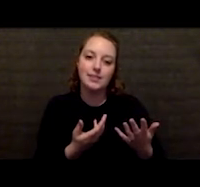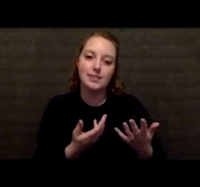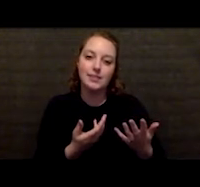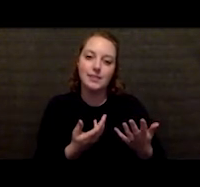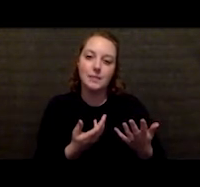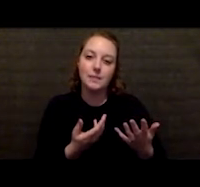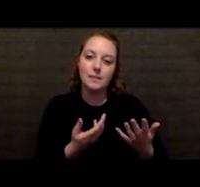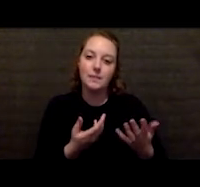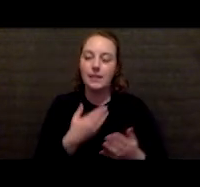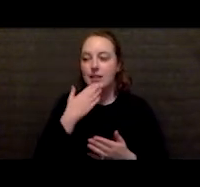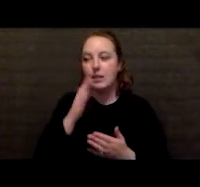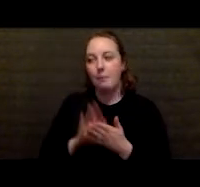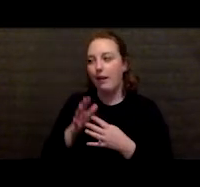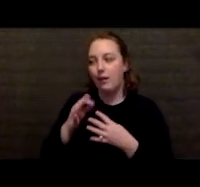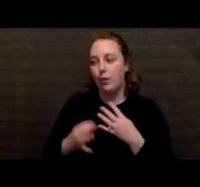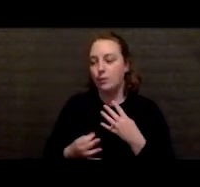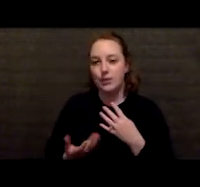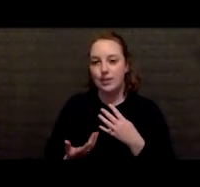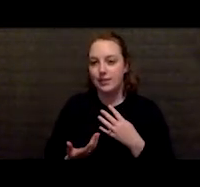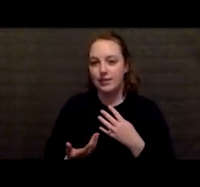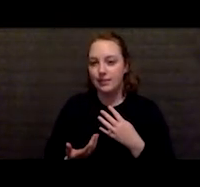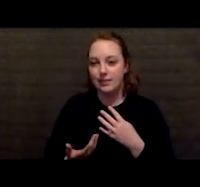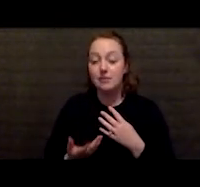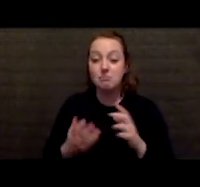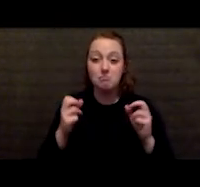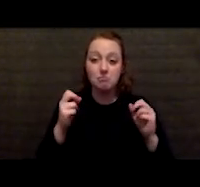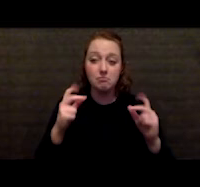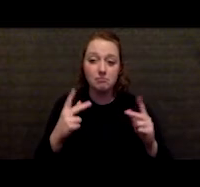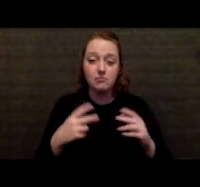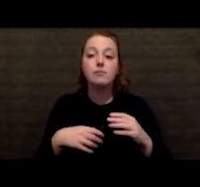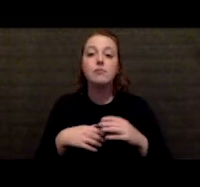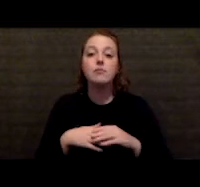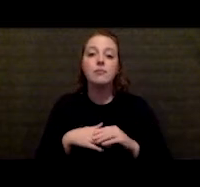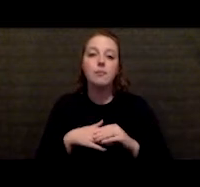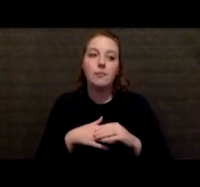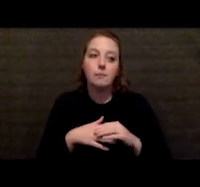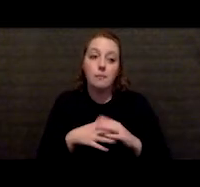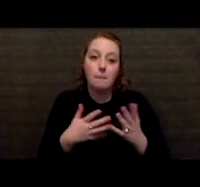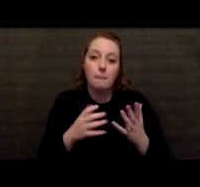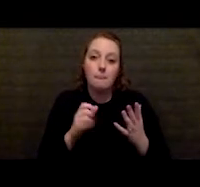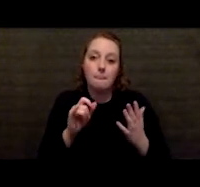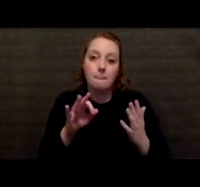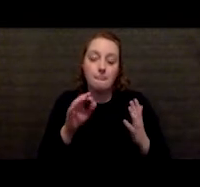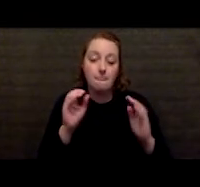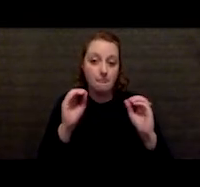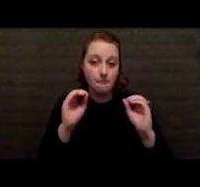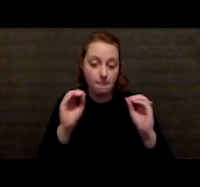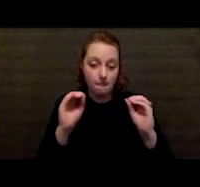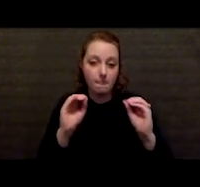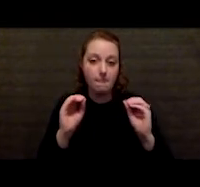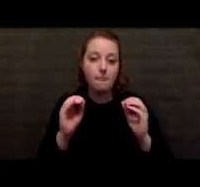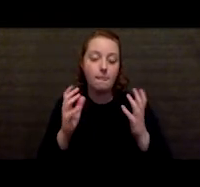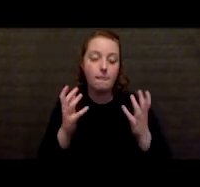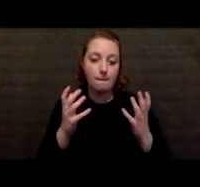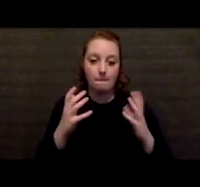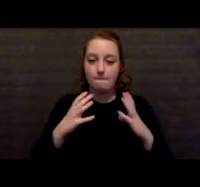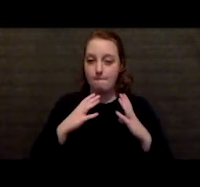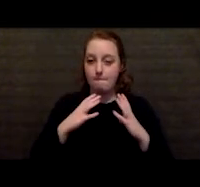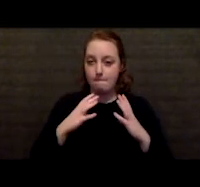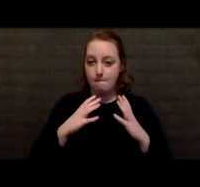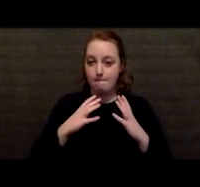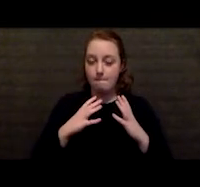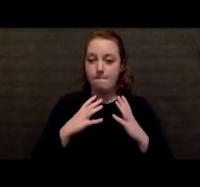It's a bad option. Okay. All right. Well, if no one wants to provide any other